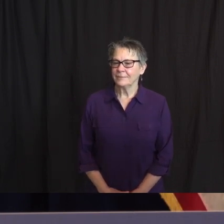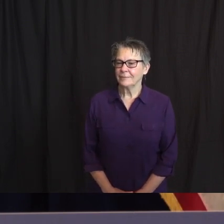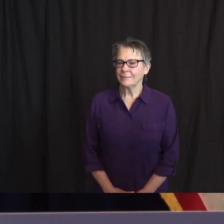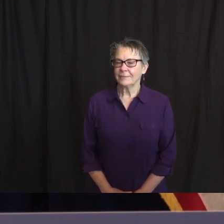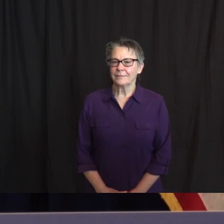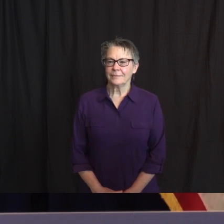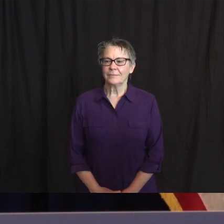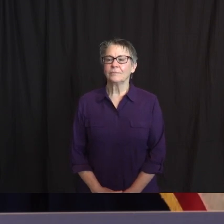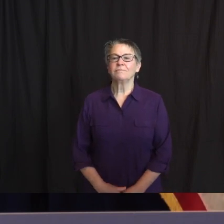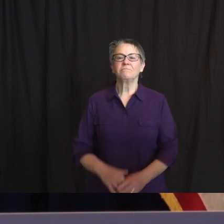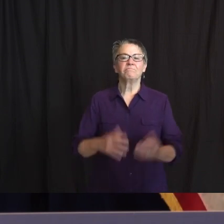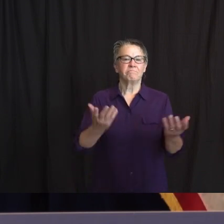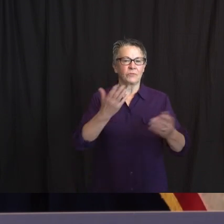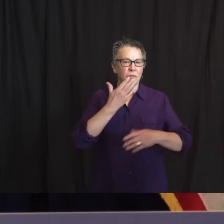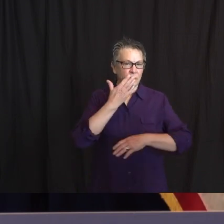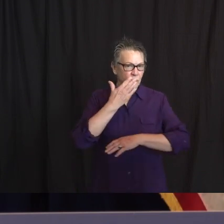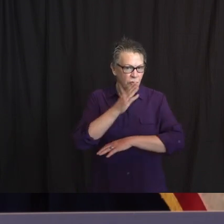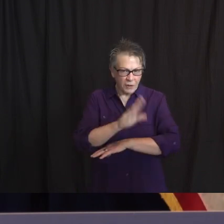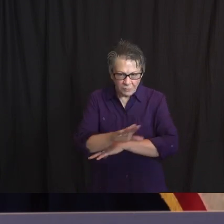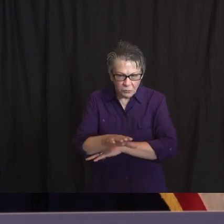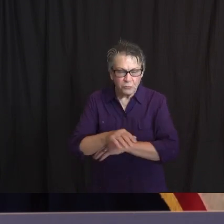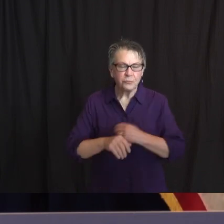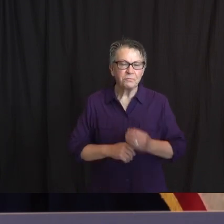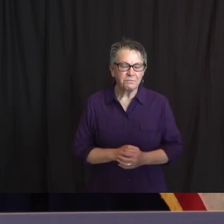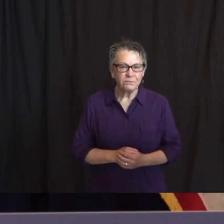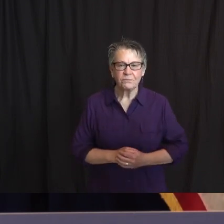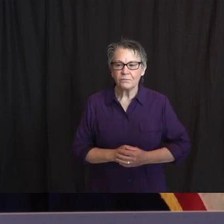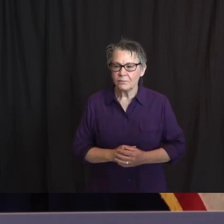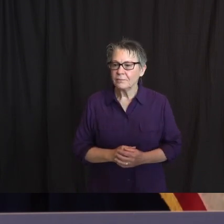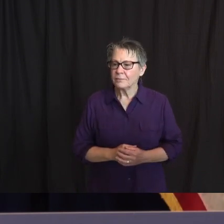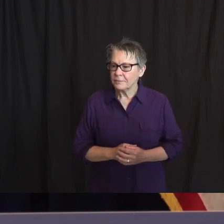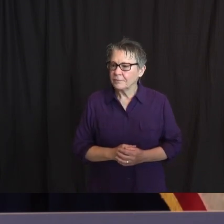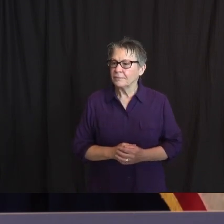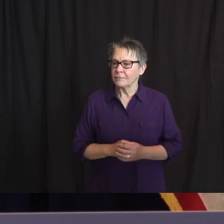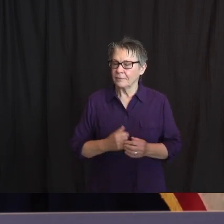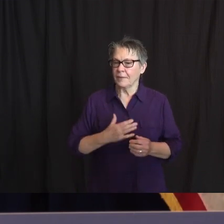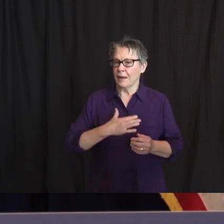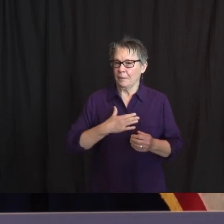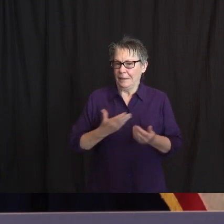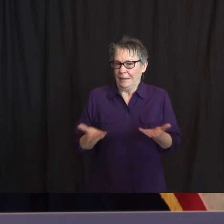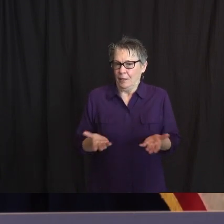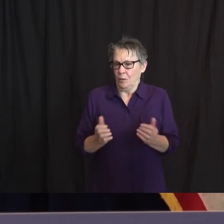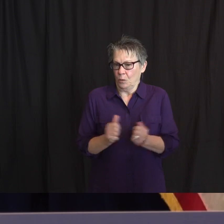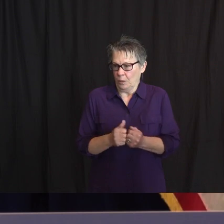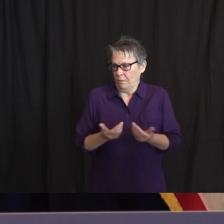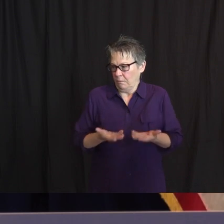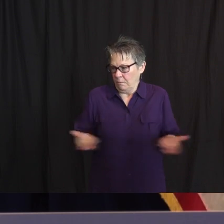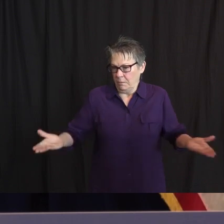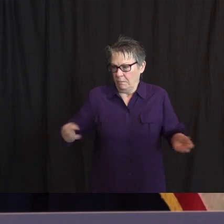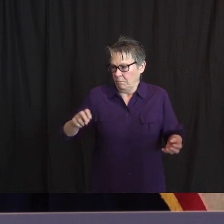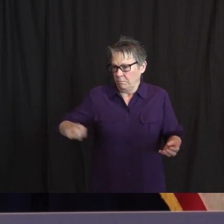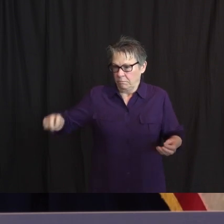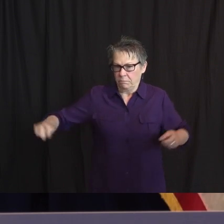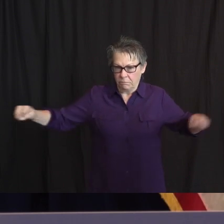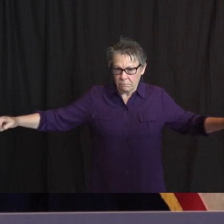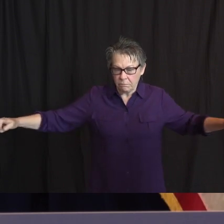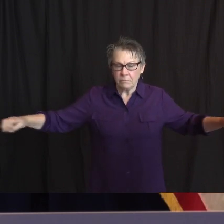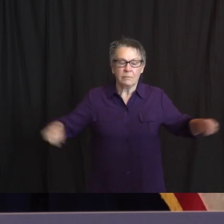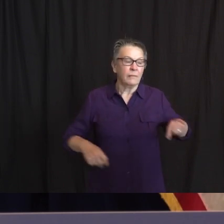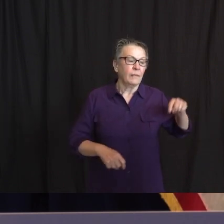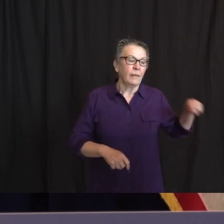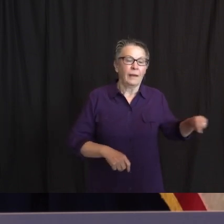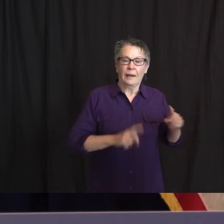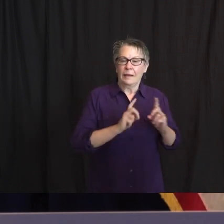Good afternoon, everyone. I am honored to be joined by the woman to my right who needs no introduction, the Commissioner of the Department of Health, Judy Persichilli. To her